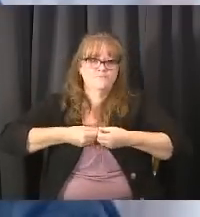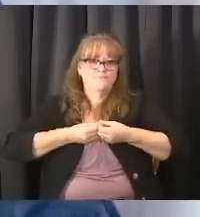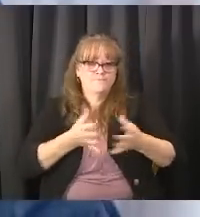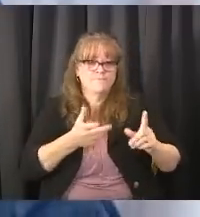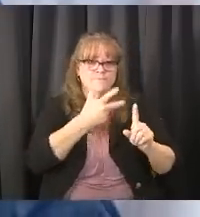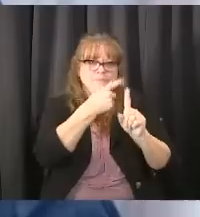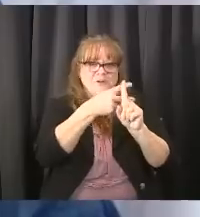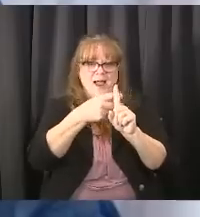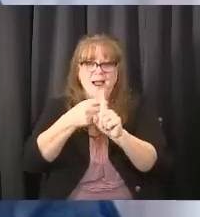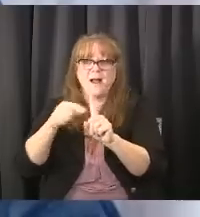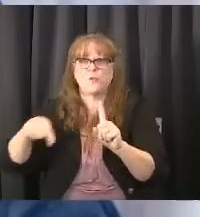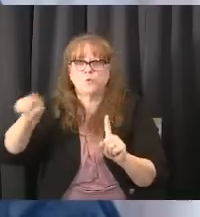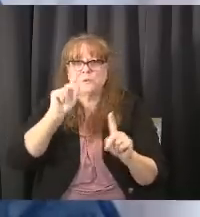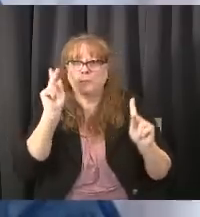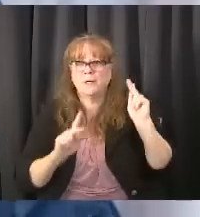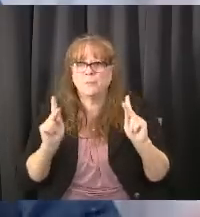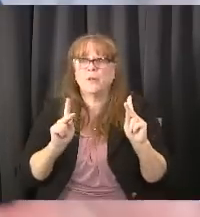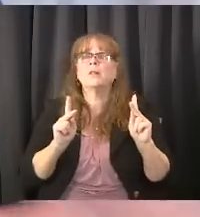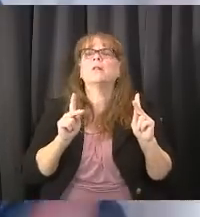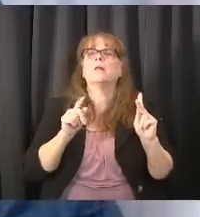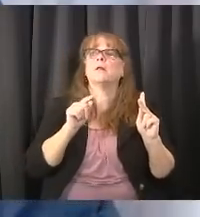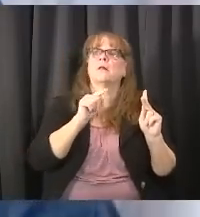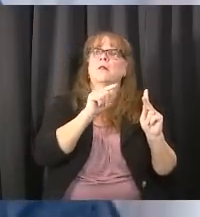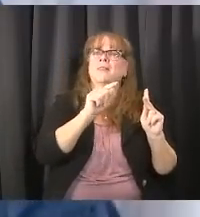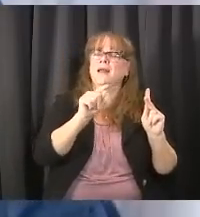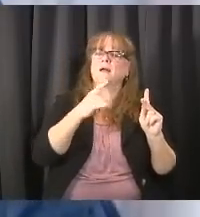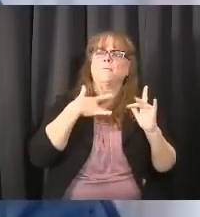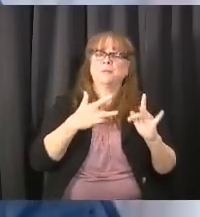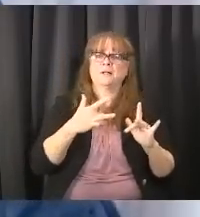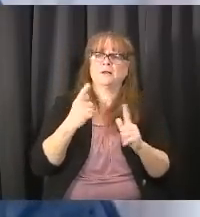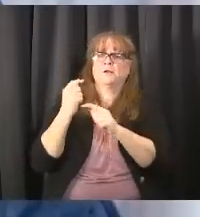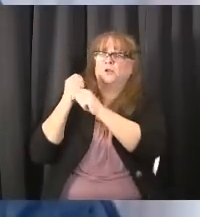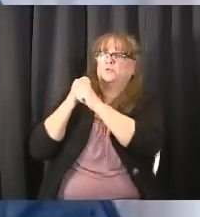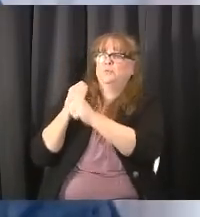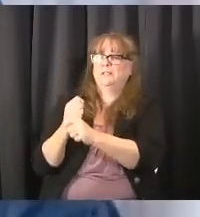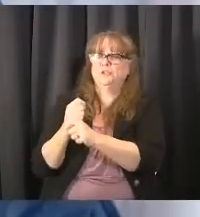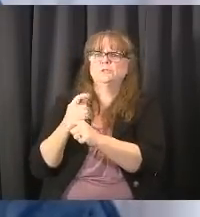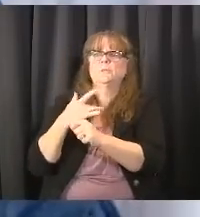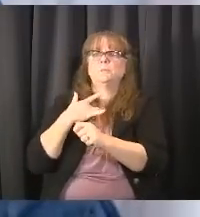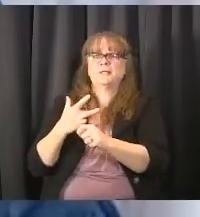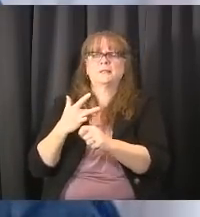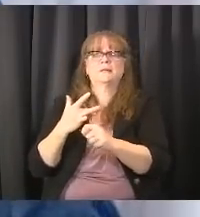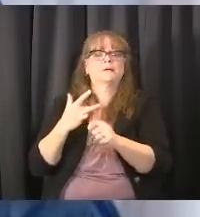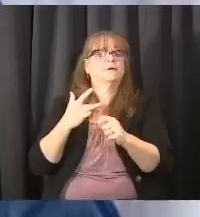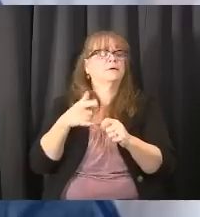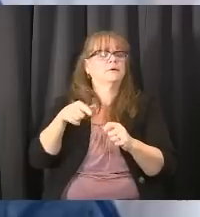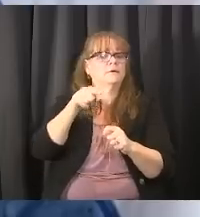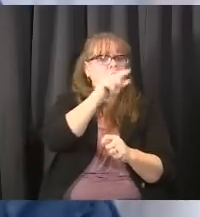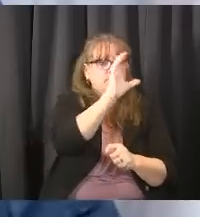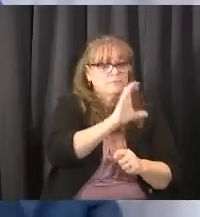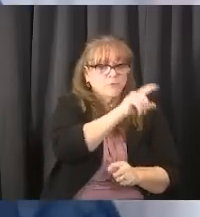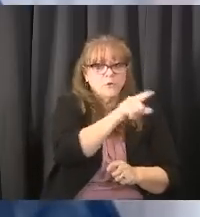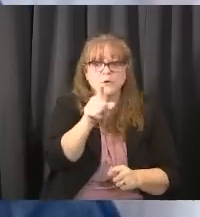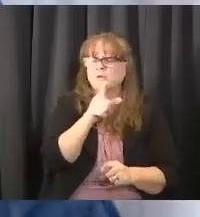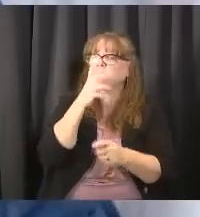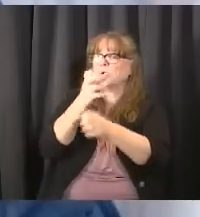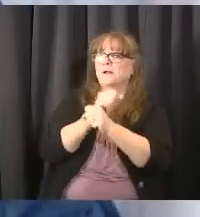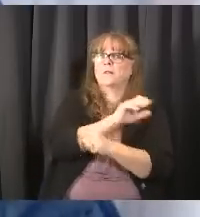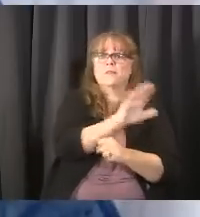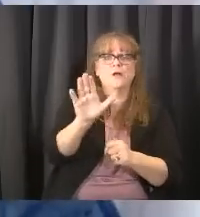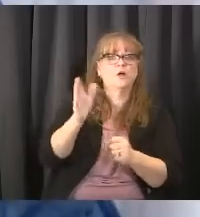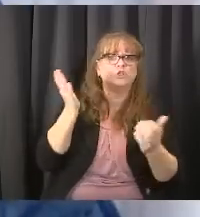underserved. And about 20% of our allocation each week is through community partners like Salud, part of our efforts to ensure equity